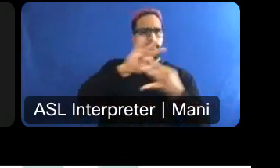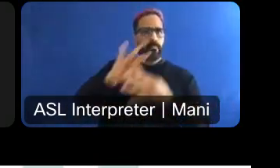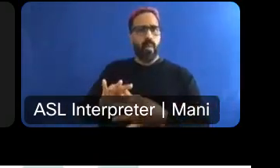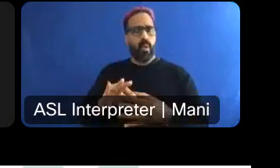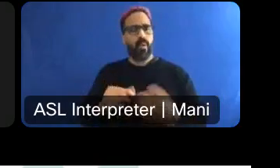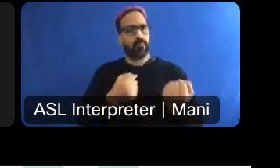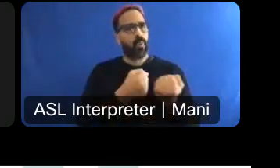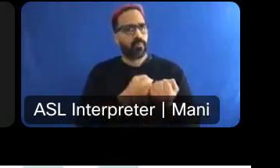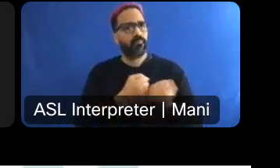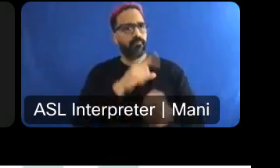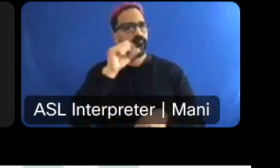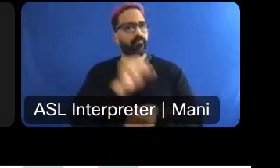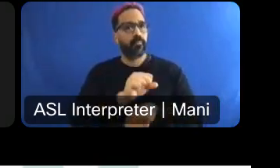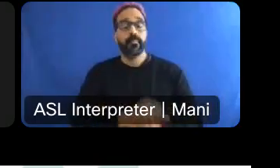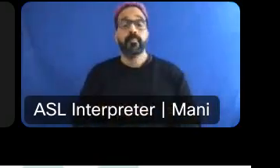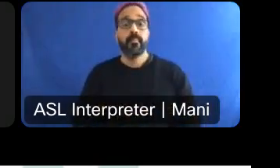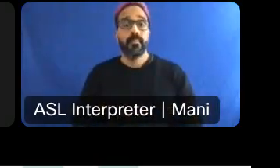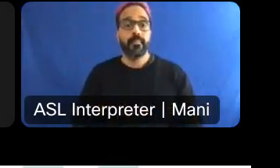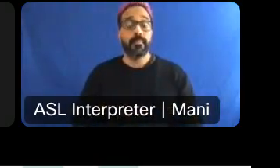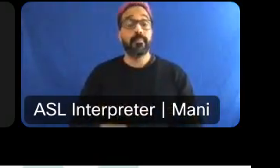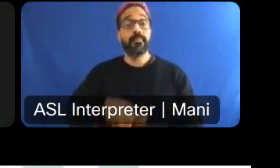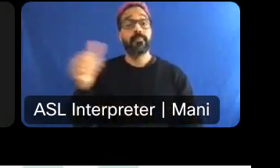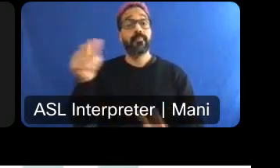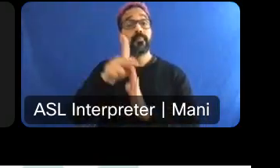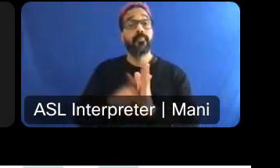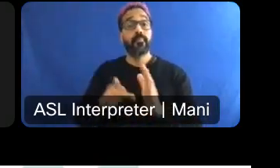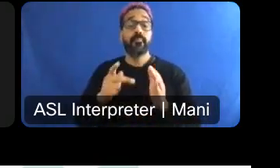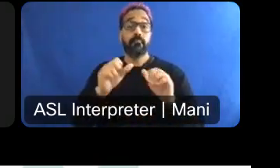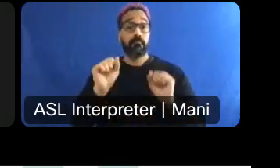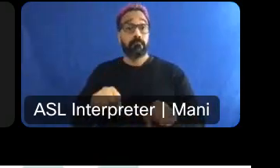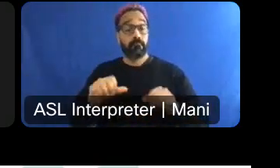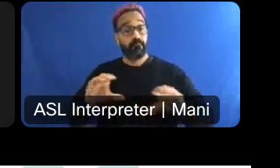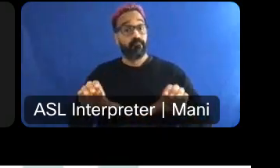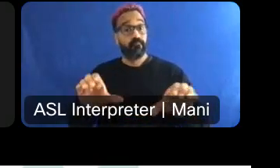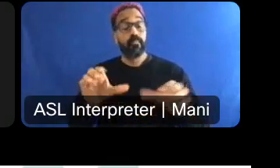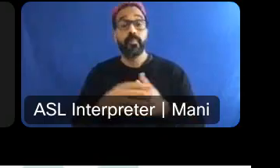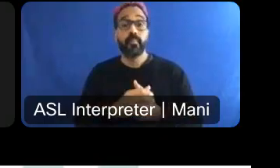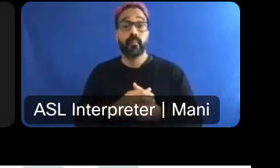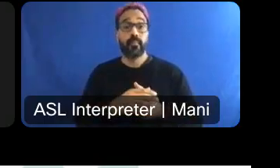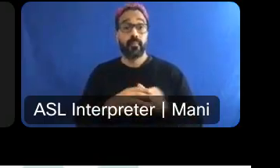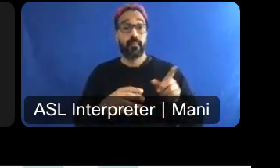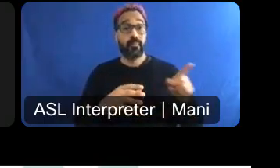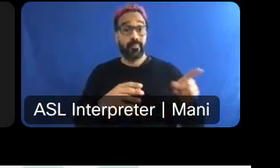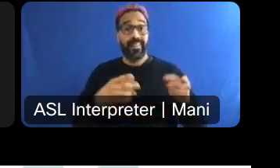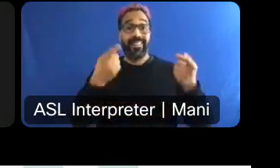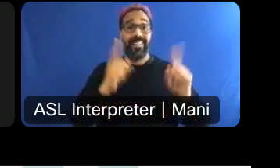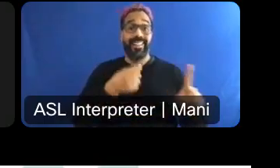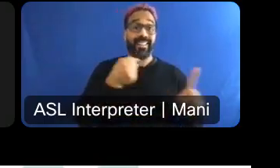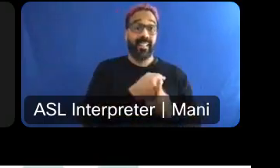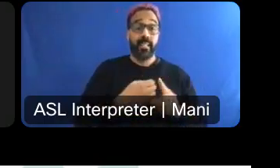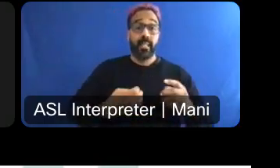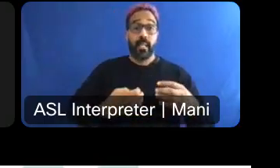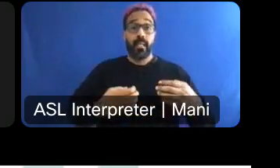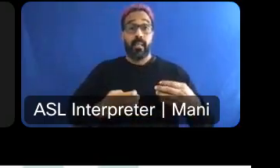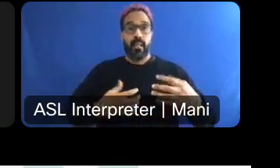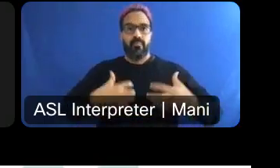Another type of policy that can be implemented is when someone is actually experiencing emotional distress that could be due